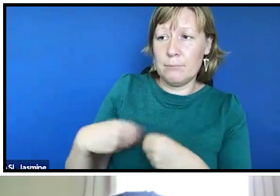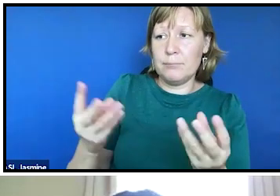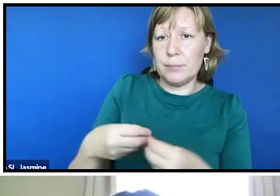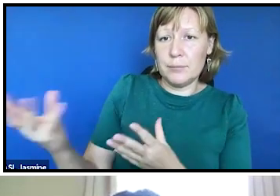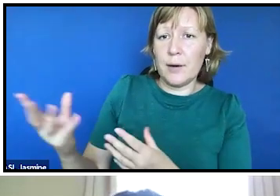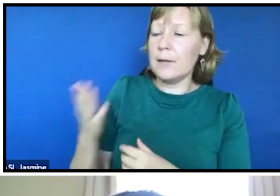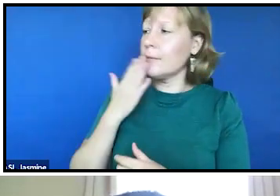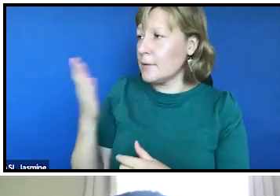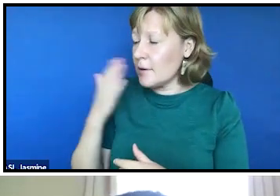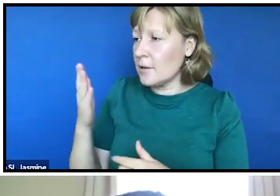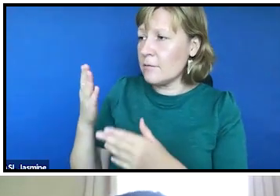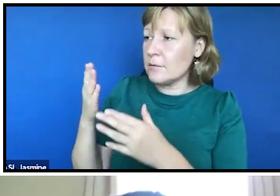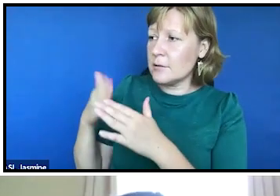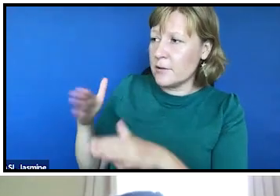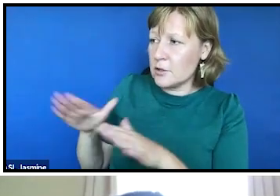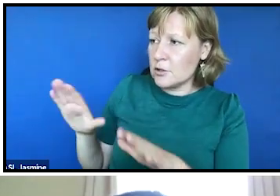that, and also